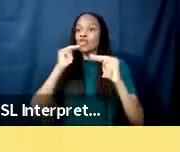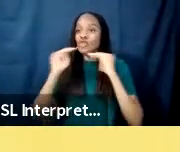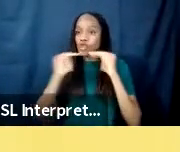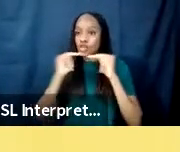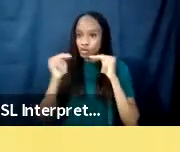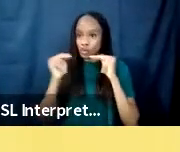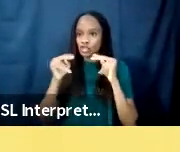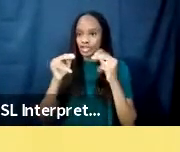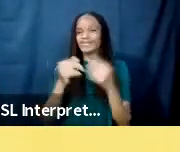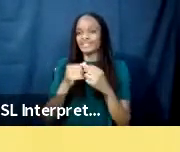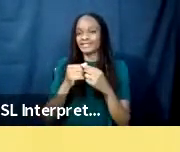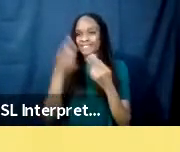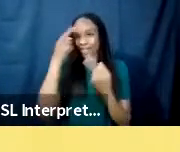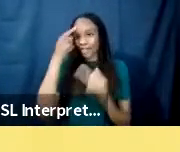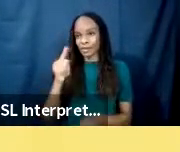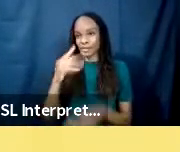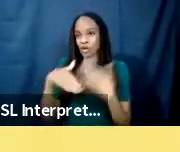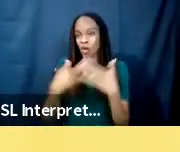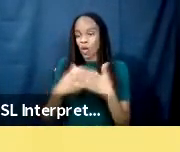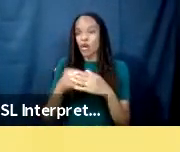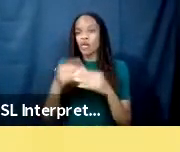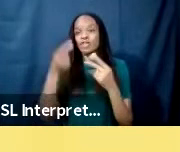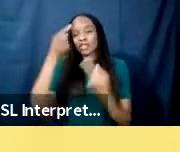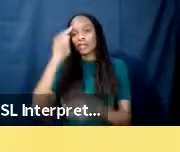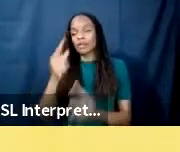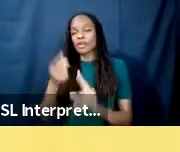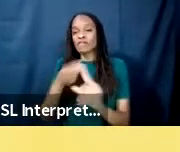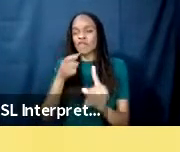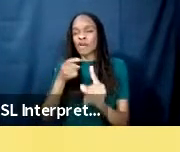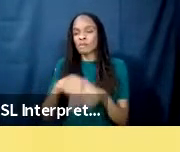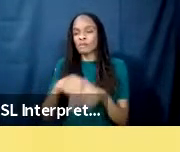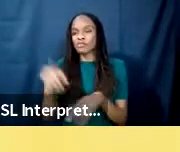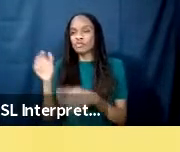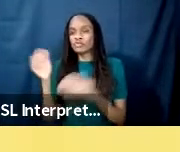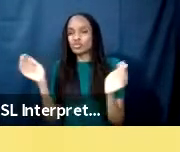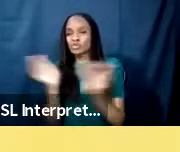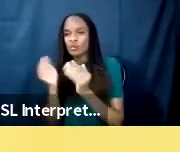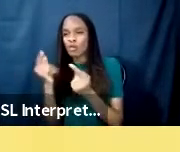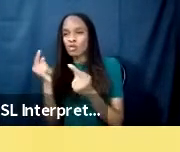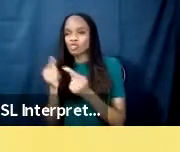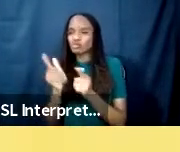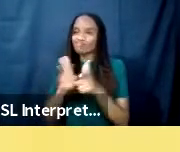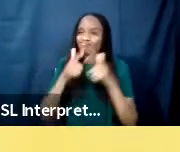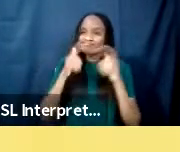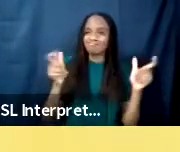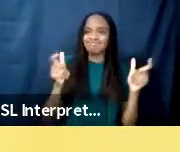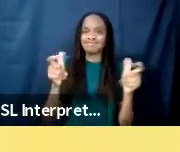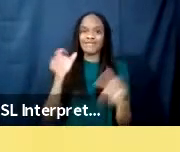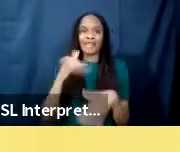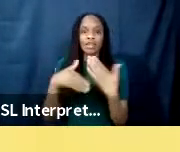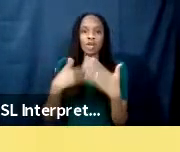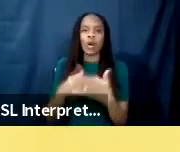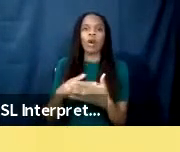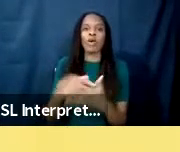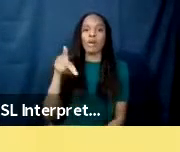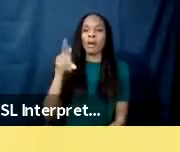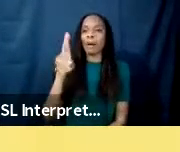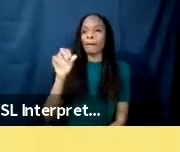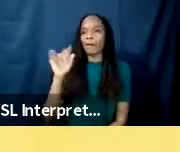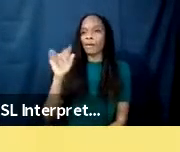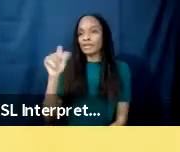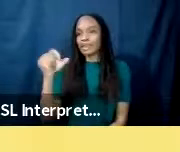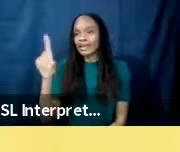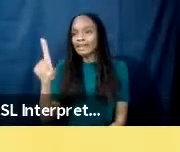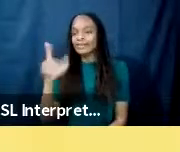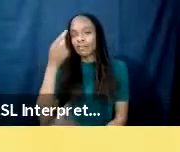agreements. So all of the agreements from micro on up that we just talked about are promulgated agreements. And as we discussed at the